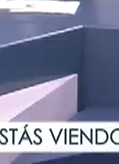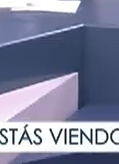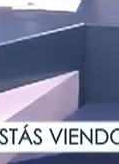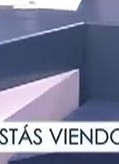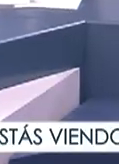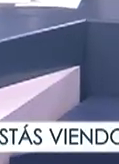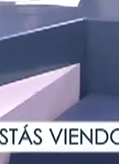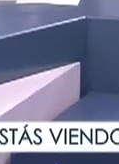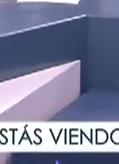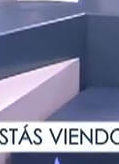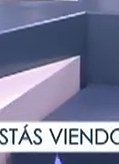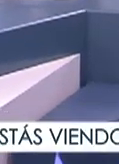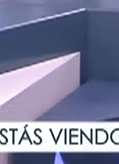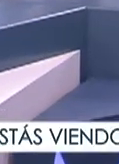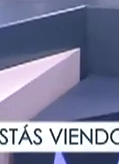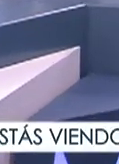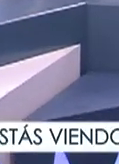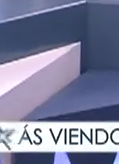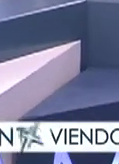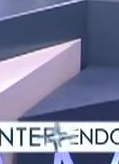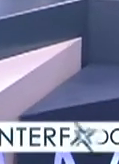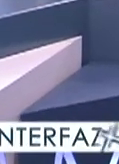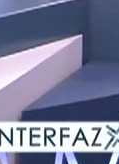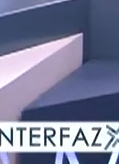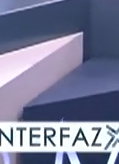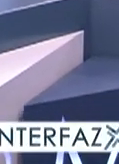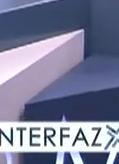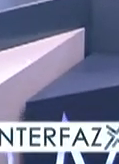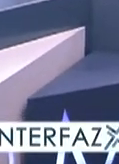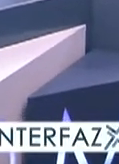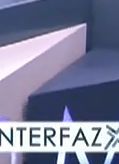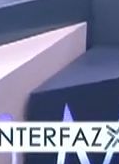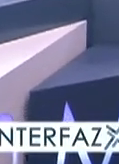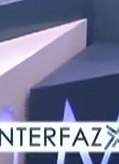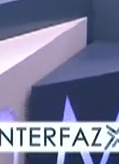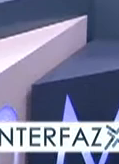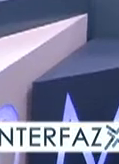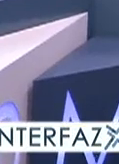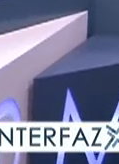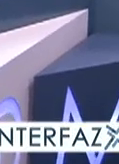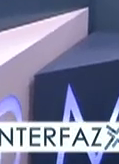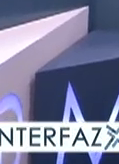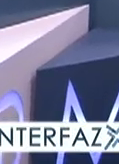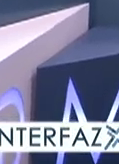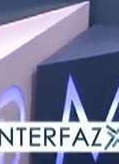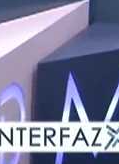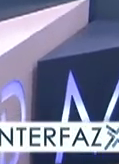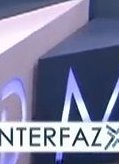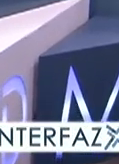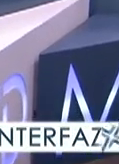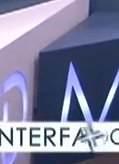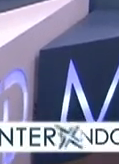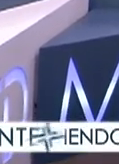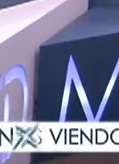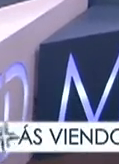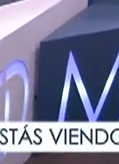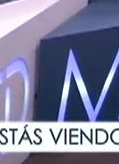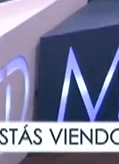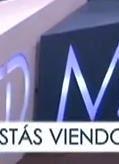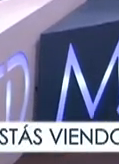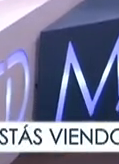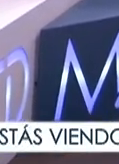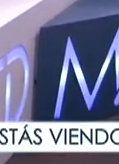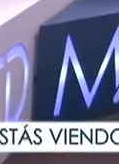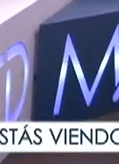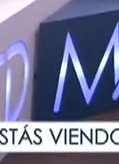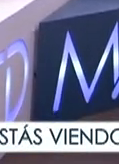York City, that exhibition? No, it didn't. It wasn't an exhibition. That's what it started to be. Okay. Sí, bueno. And it has turned into a video because